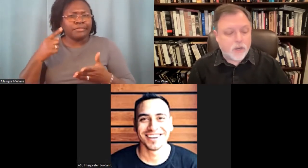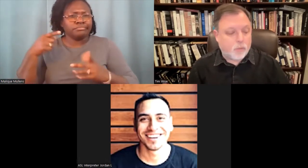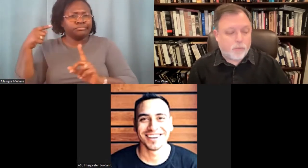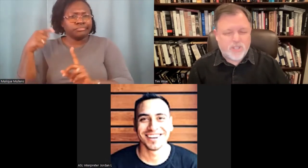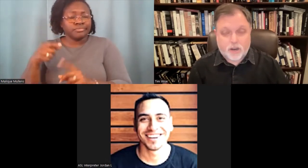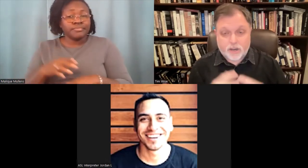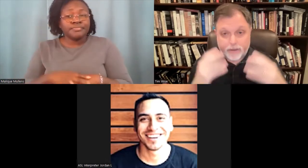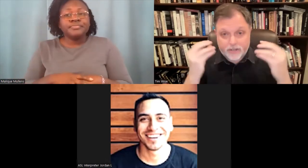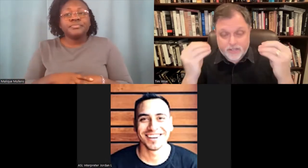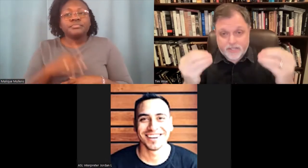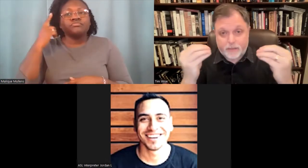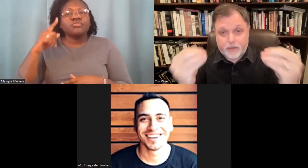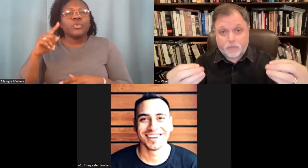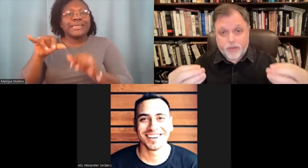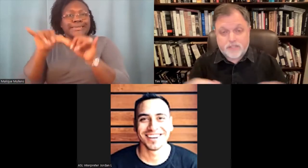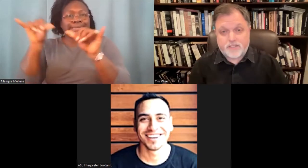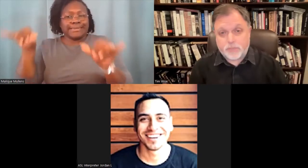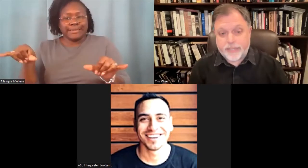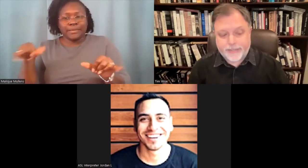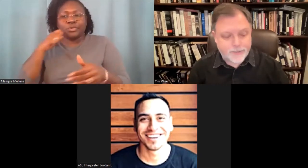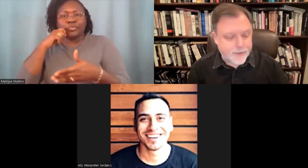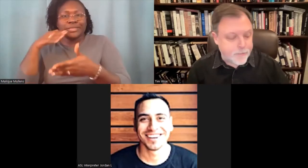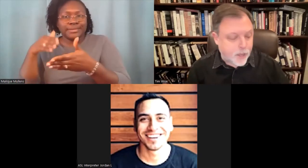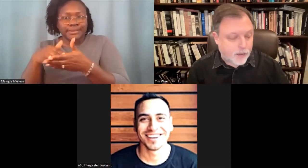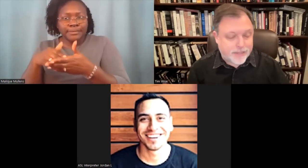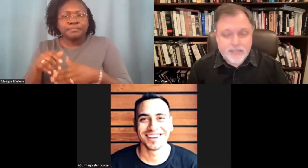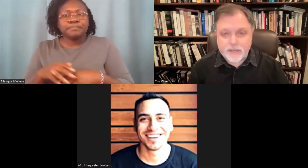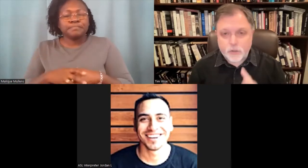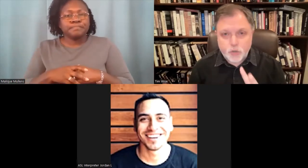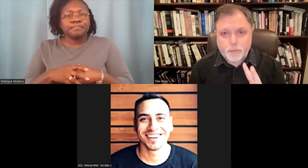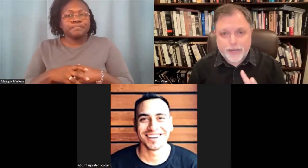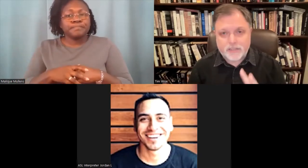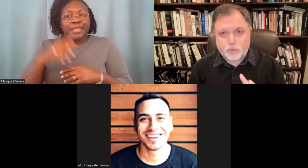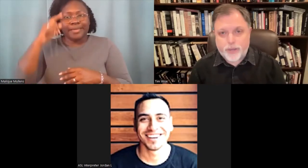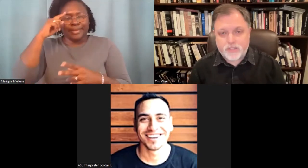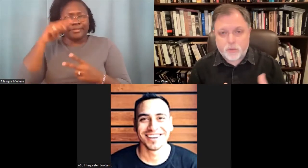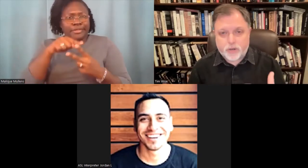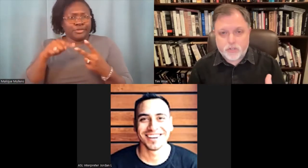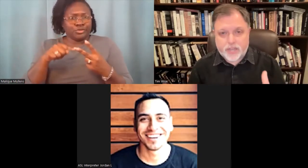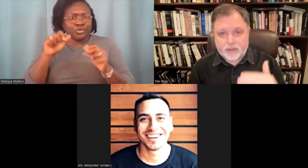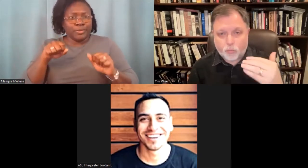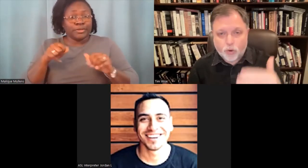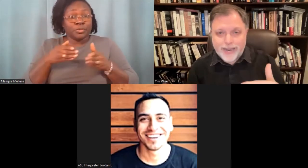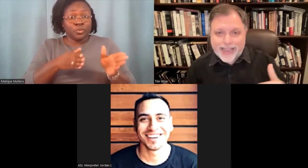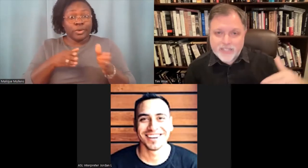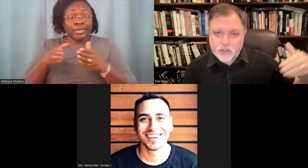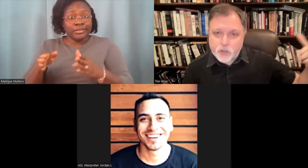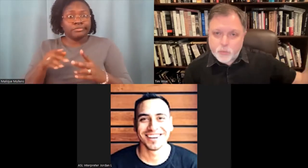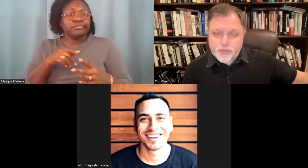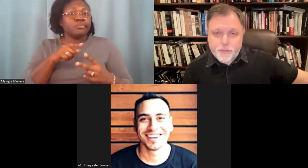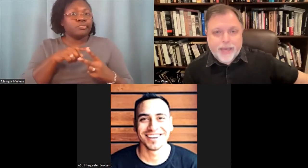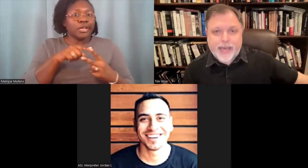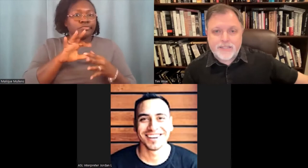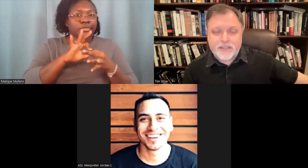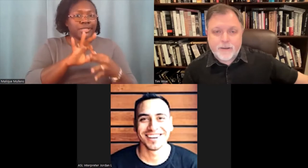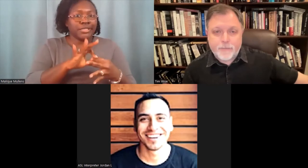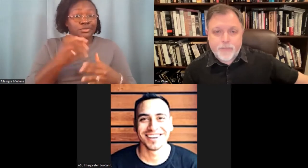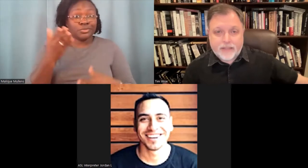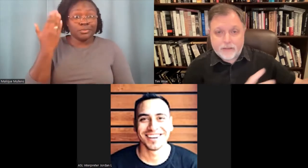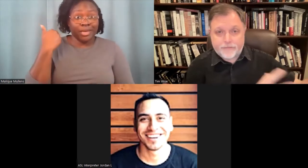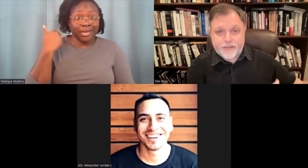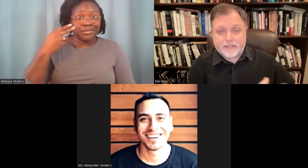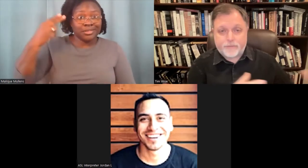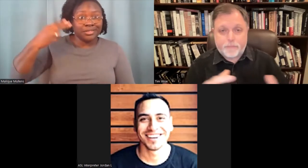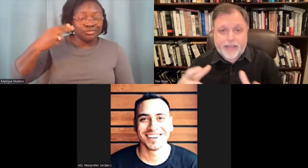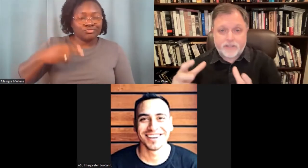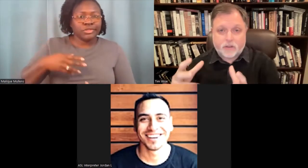about when we talk about a systemic racism lens. I think there are two possible ways to understand it. One has to do with the past and